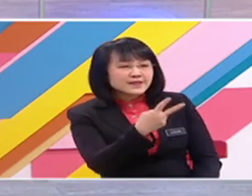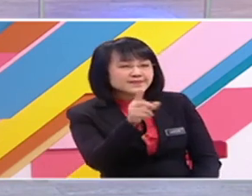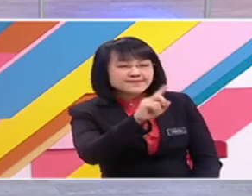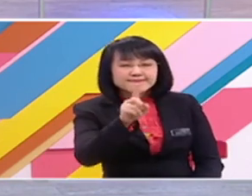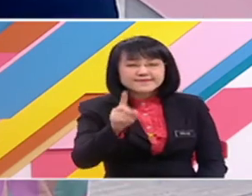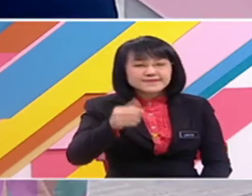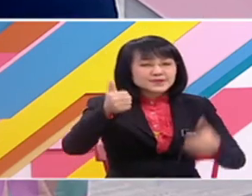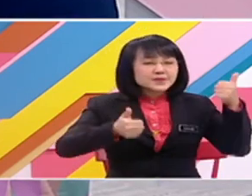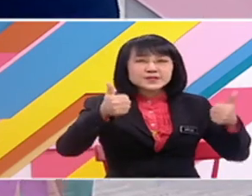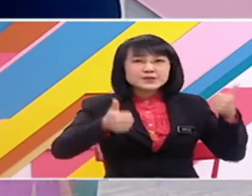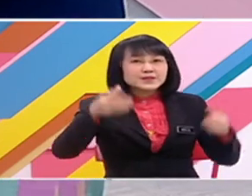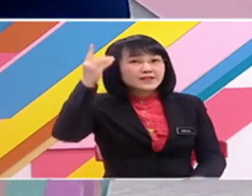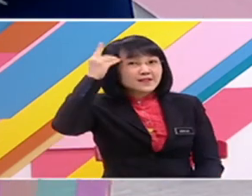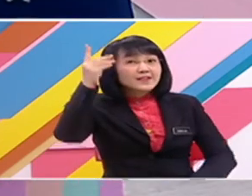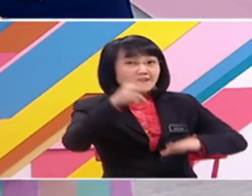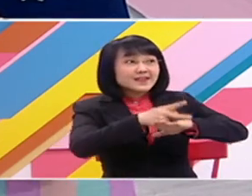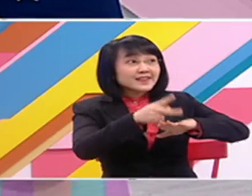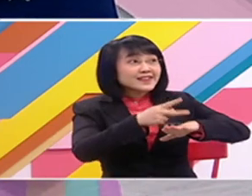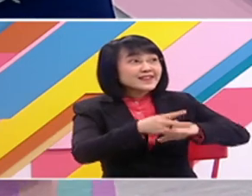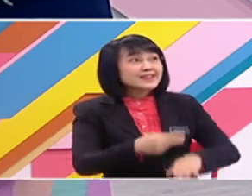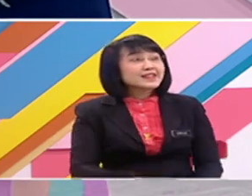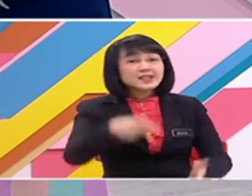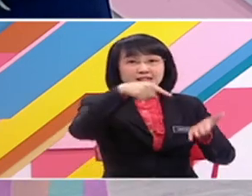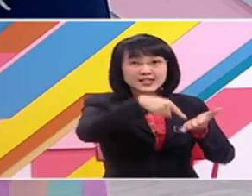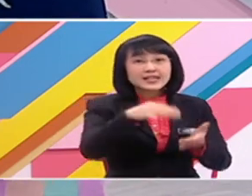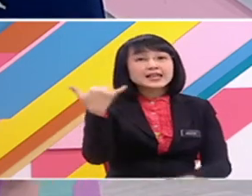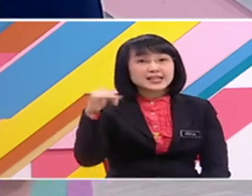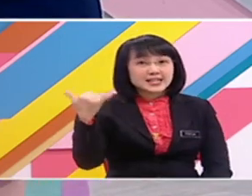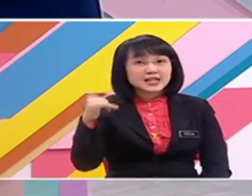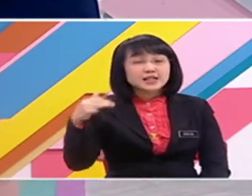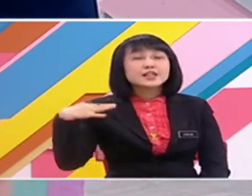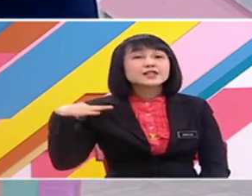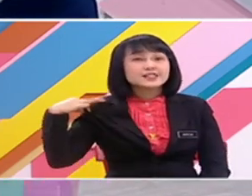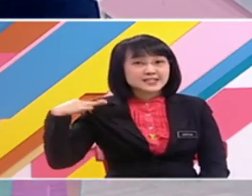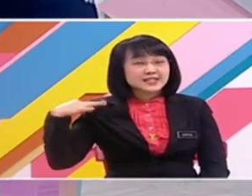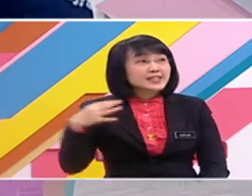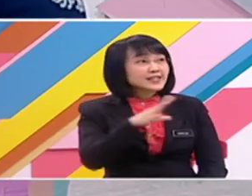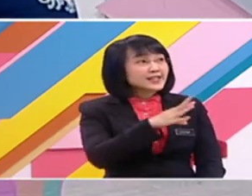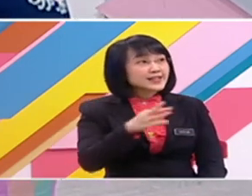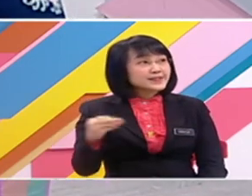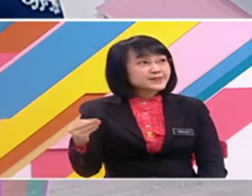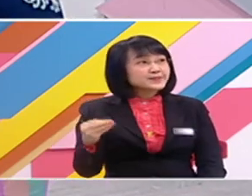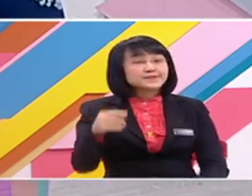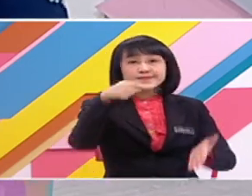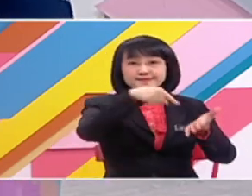board there. Which one is it? Okay, this is a yellow shirt. And this